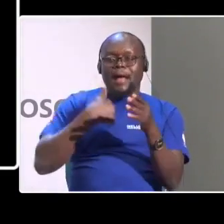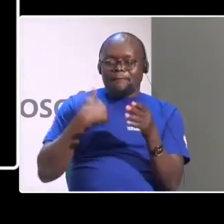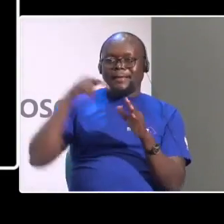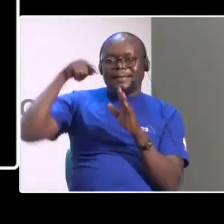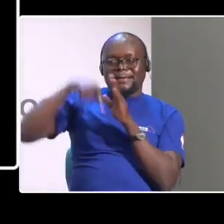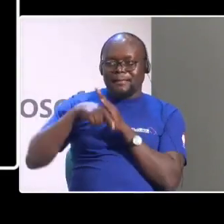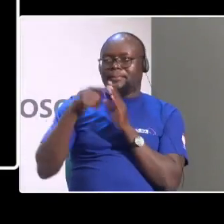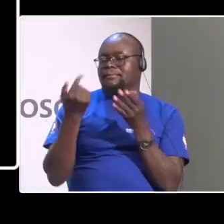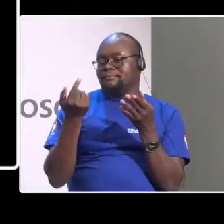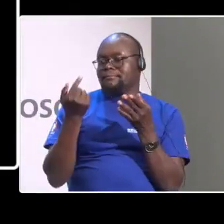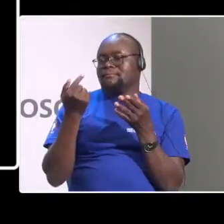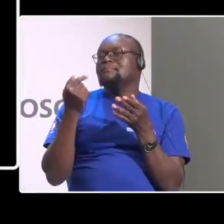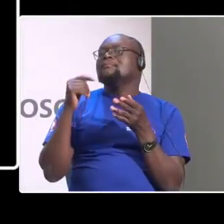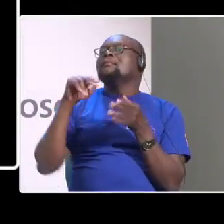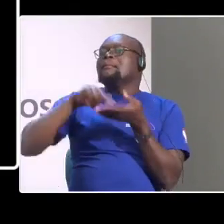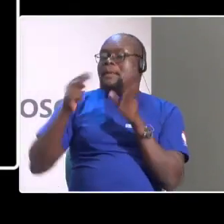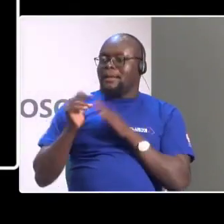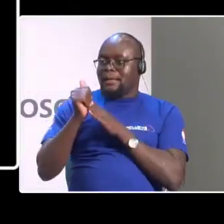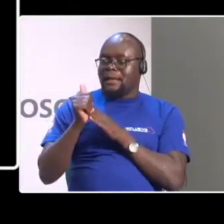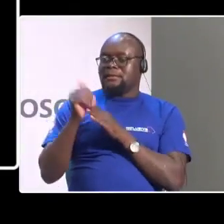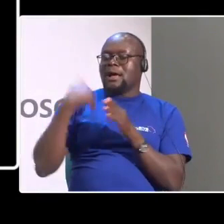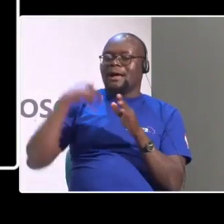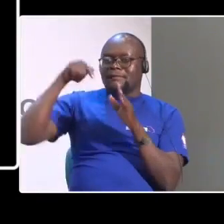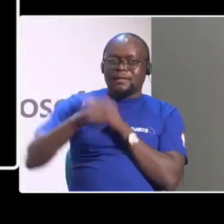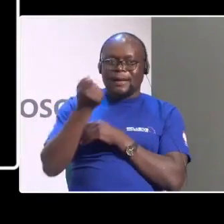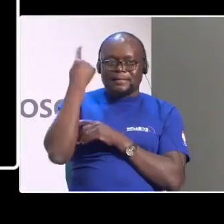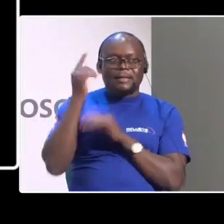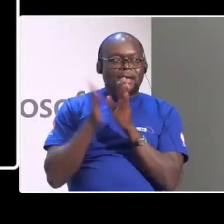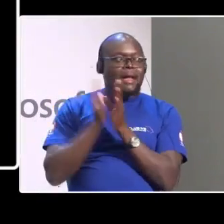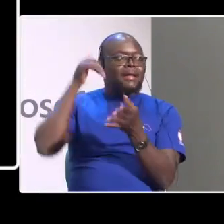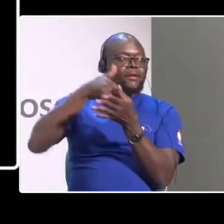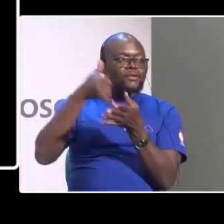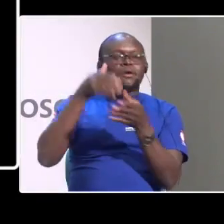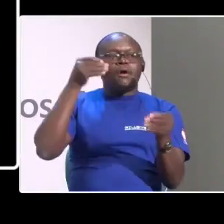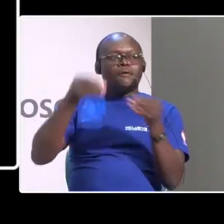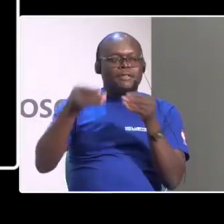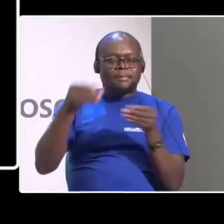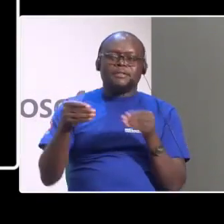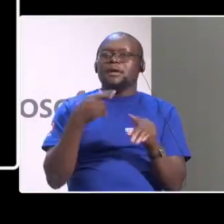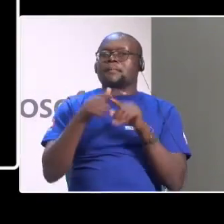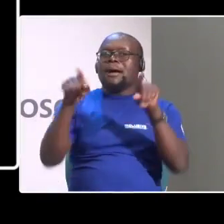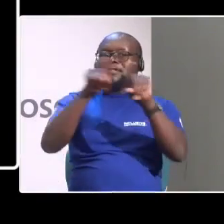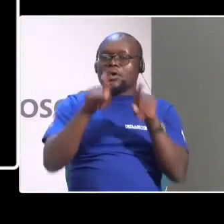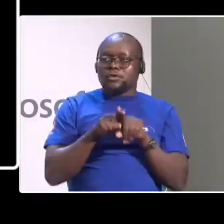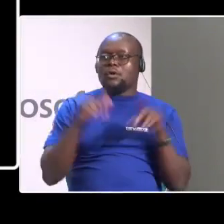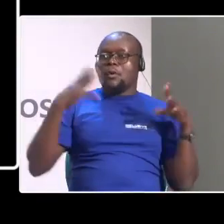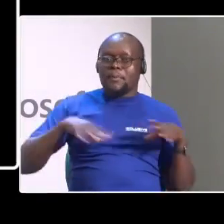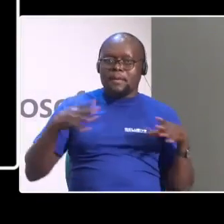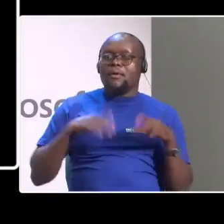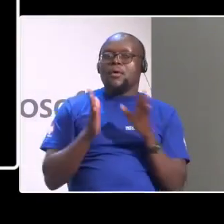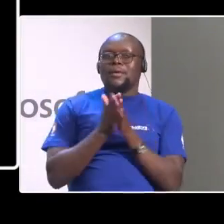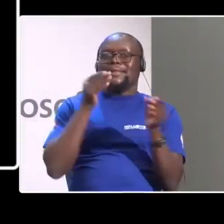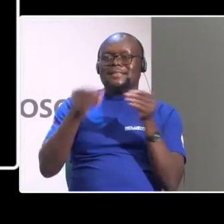deep this can mean leaders having a deep understanding and inclusion of disability, but also people